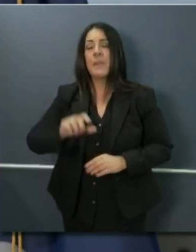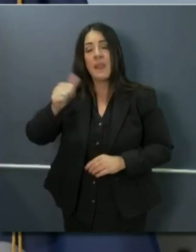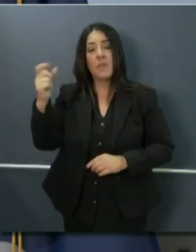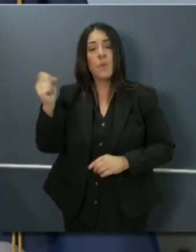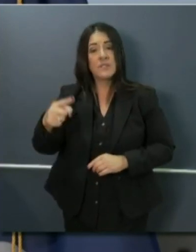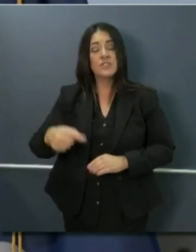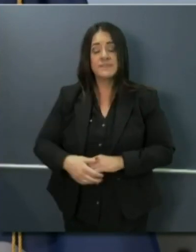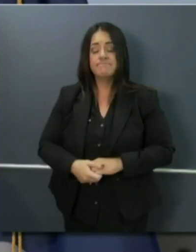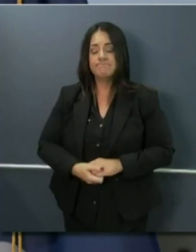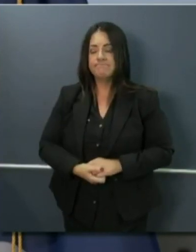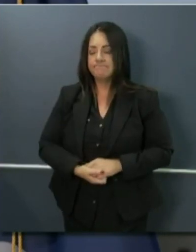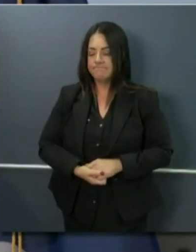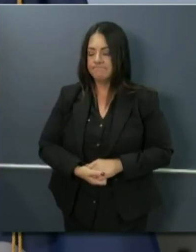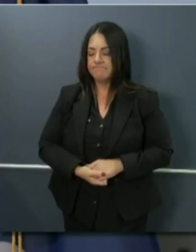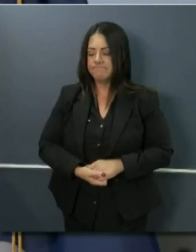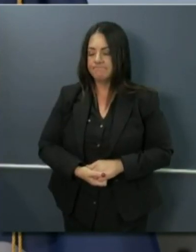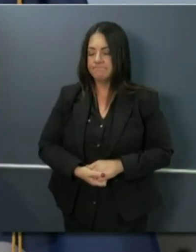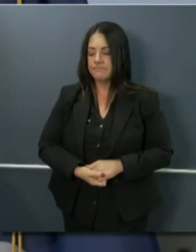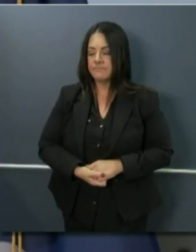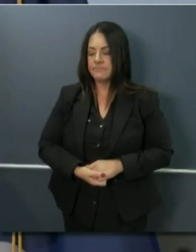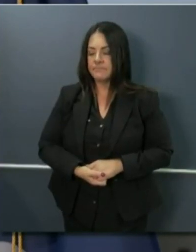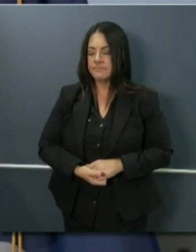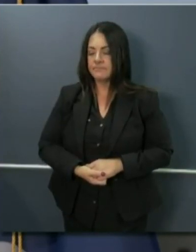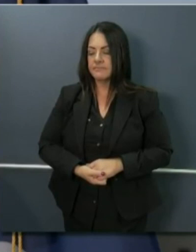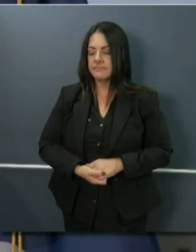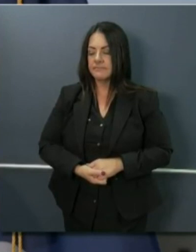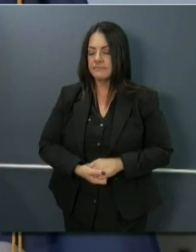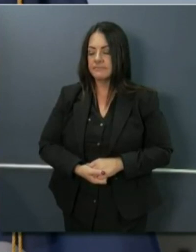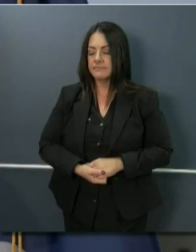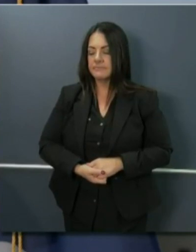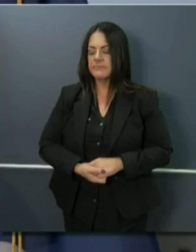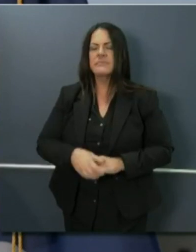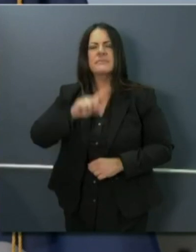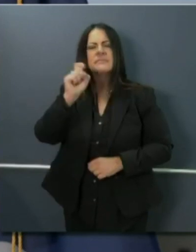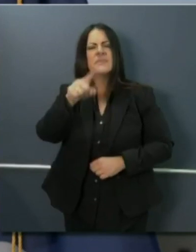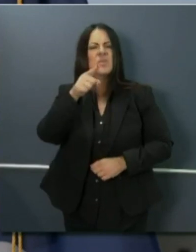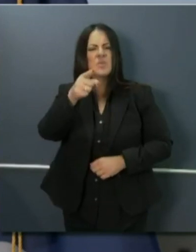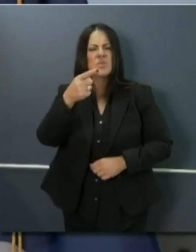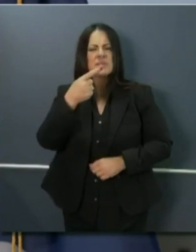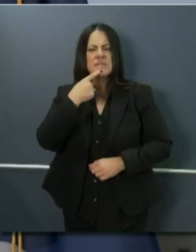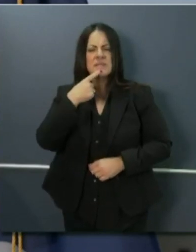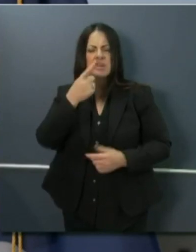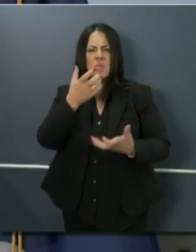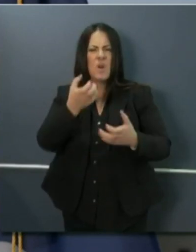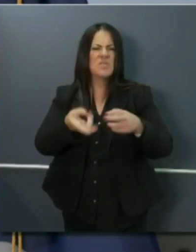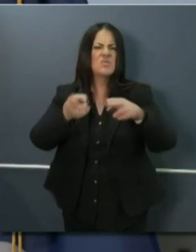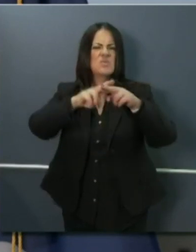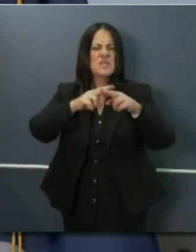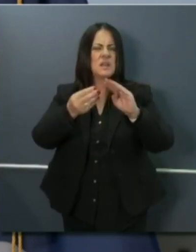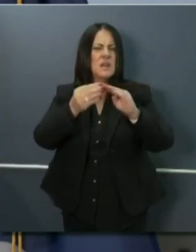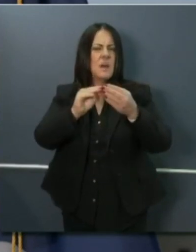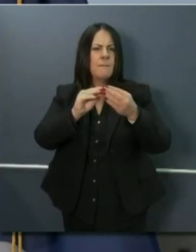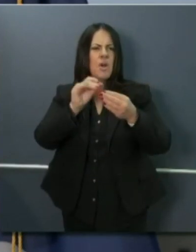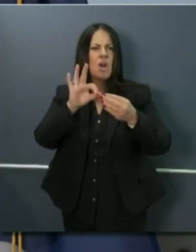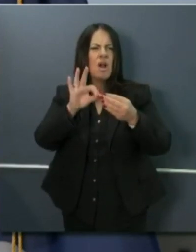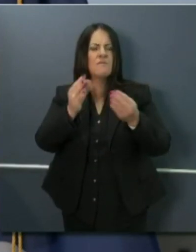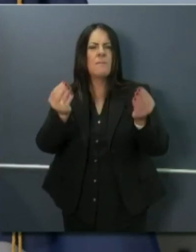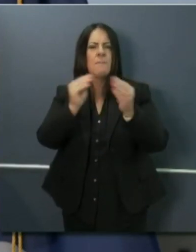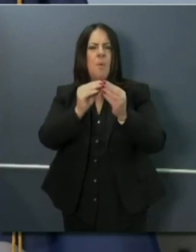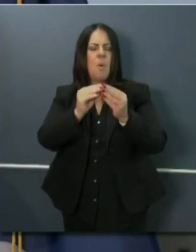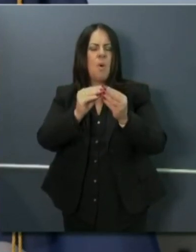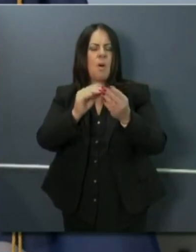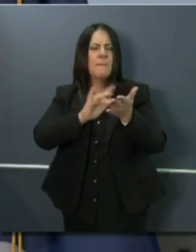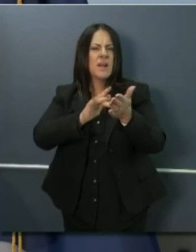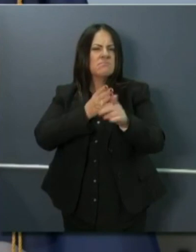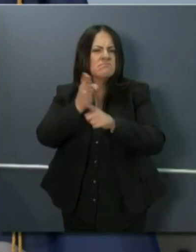Governor, you mentioned you wanted to increase the number of medical workers by about 37,000. That just seems like a